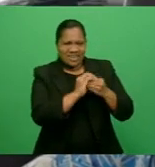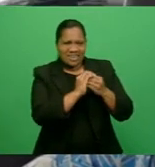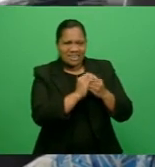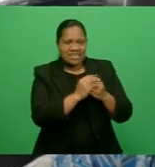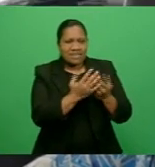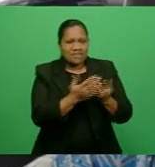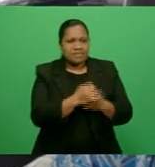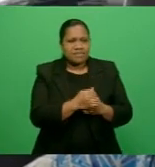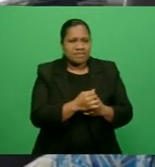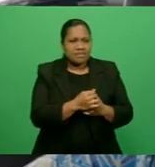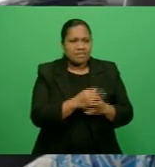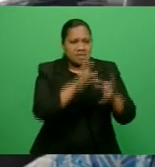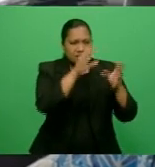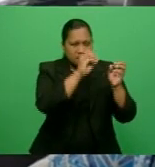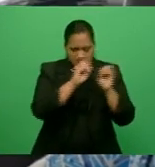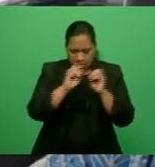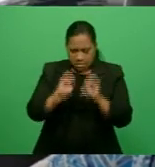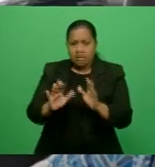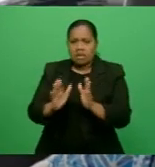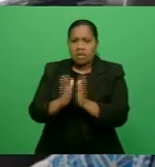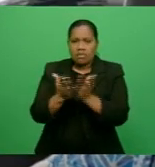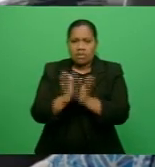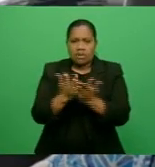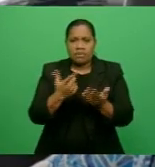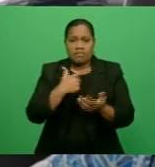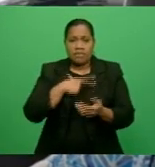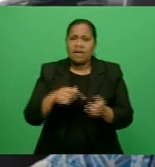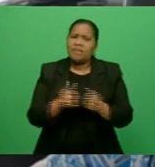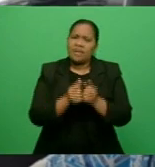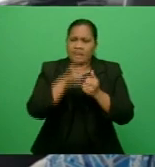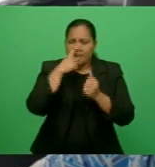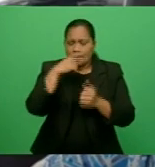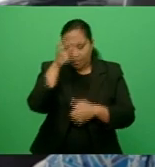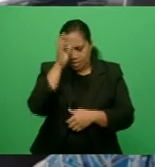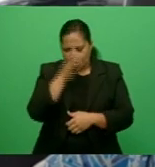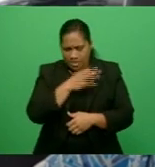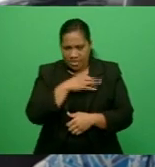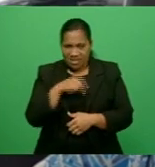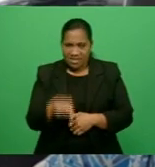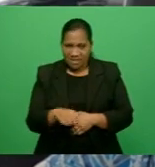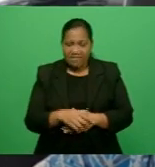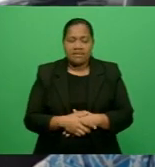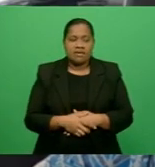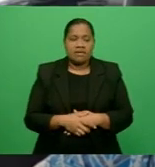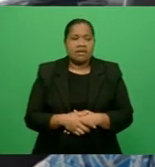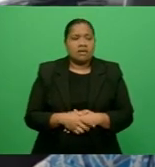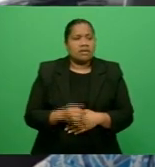put that in a book because many people will believe that, and with no